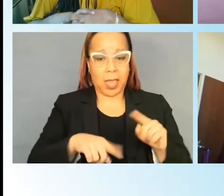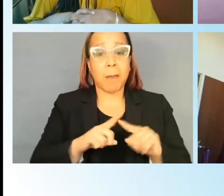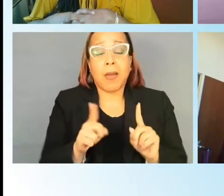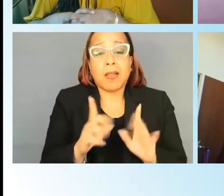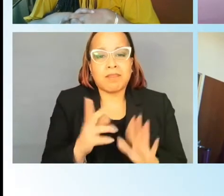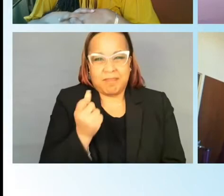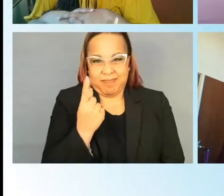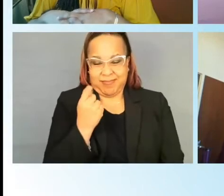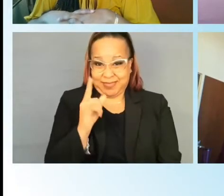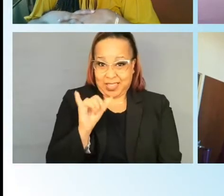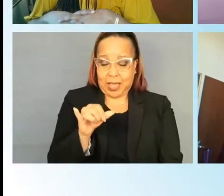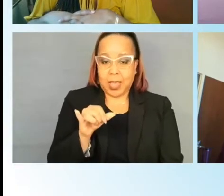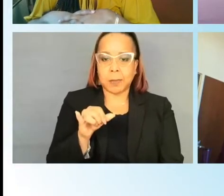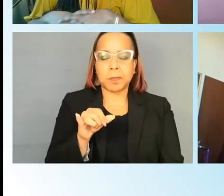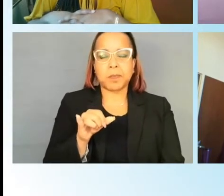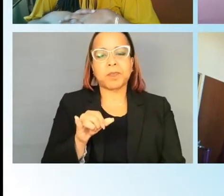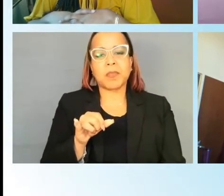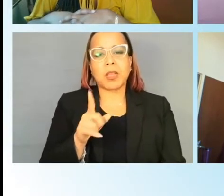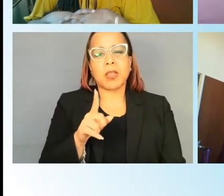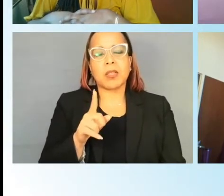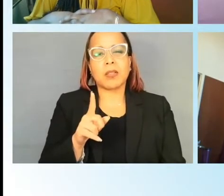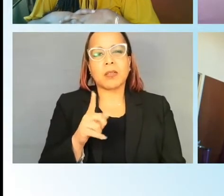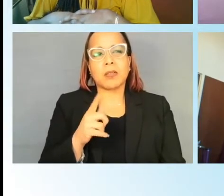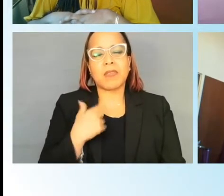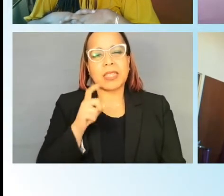that, there's a need for